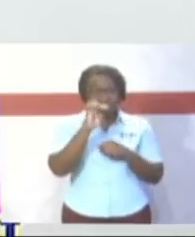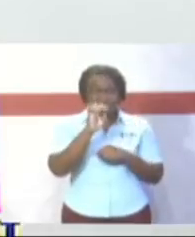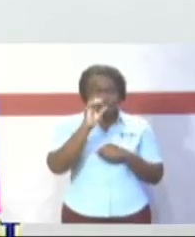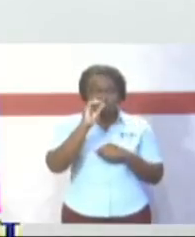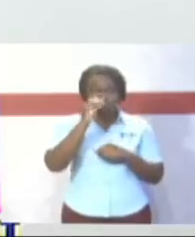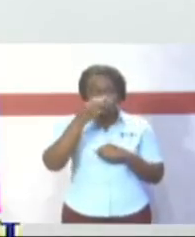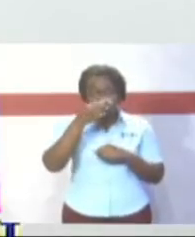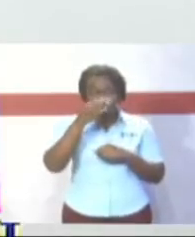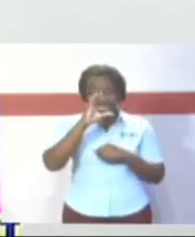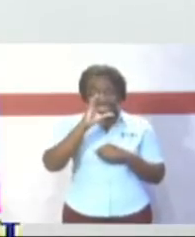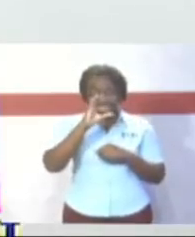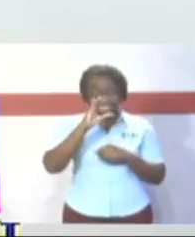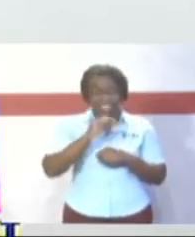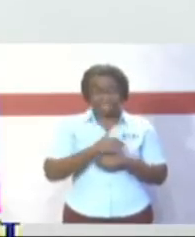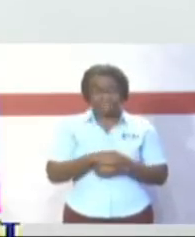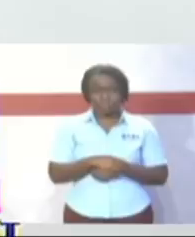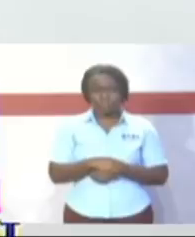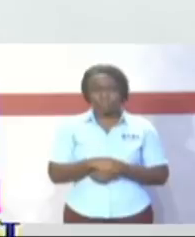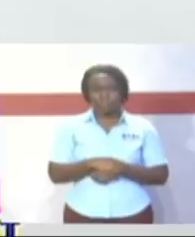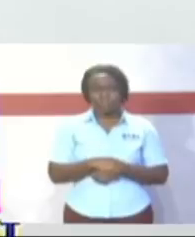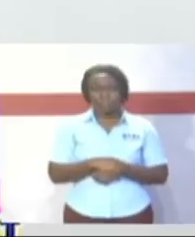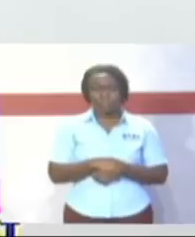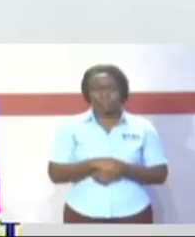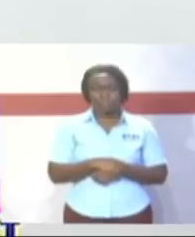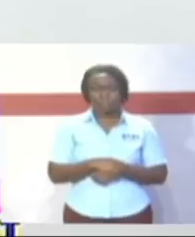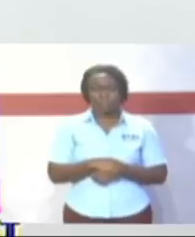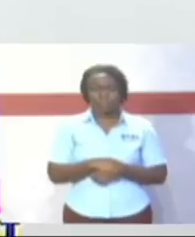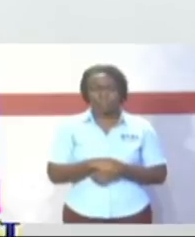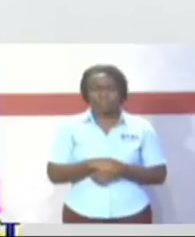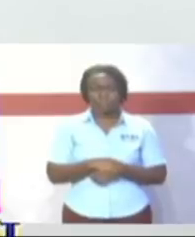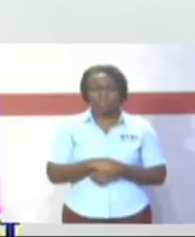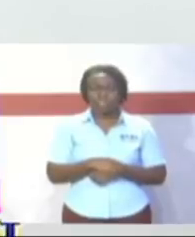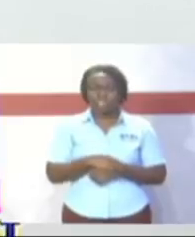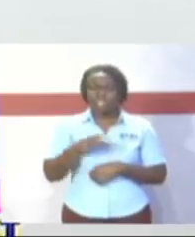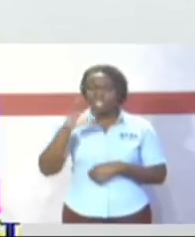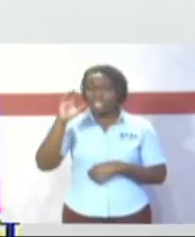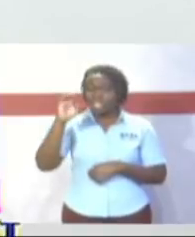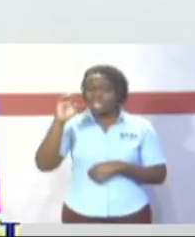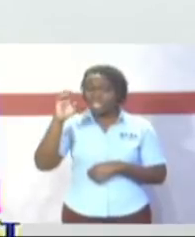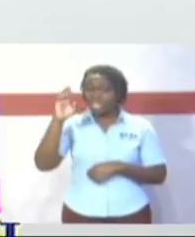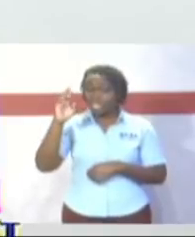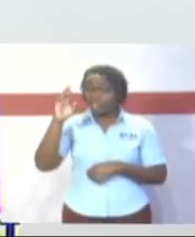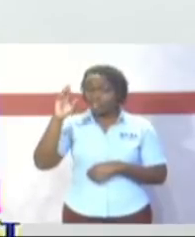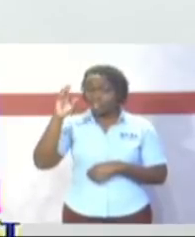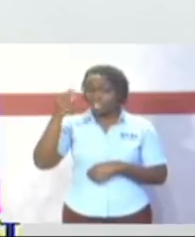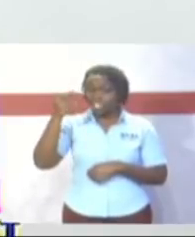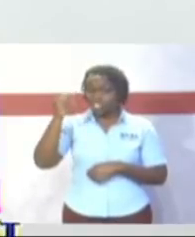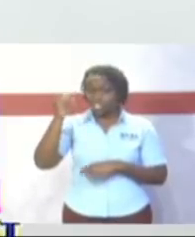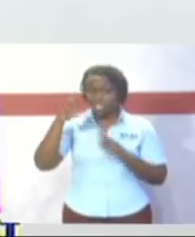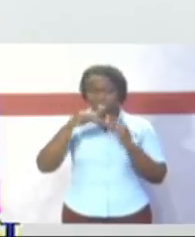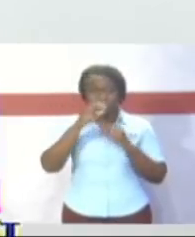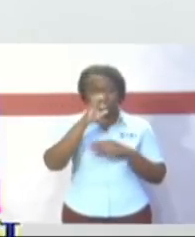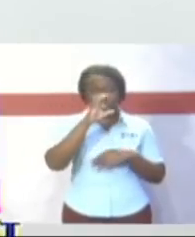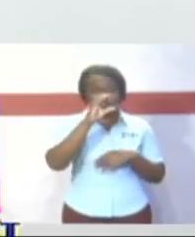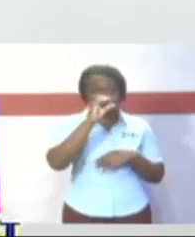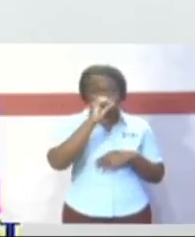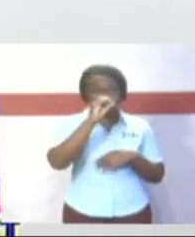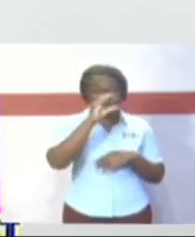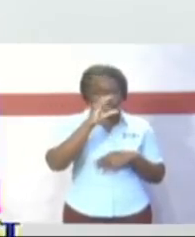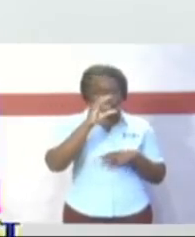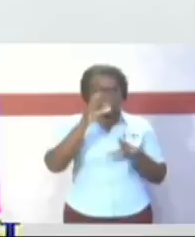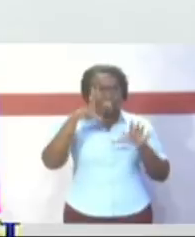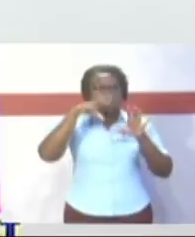the national mechanism through the Health EOC. ERHA's EOC comprises a multidisciplinary team